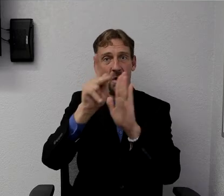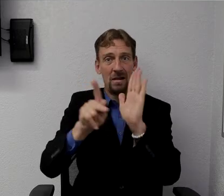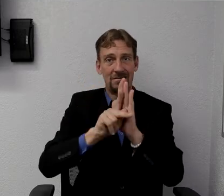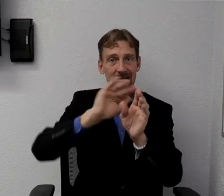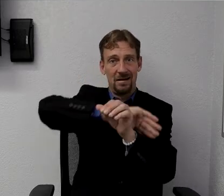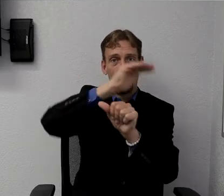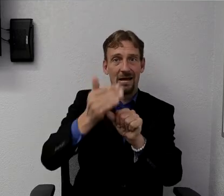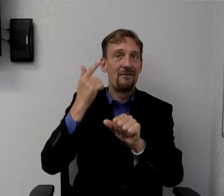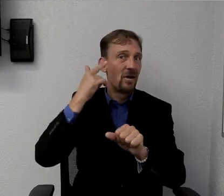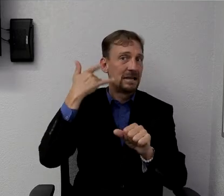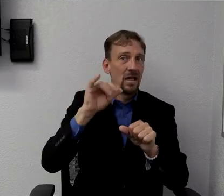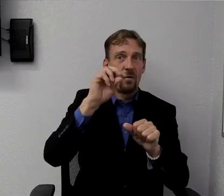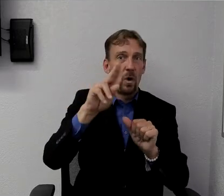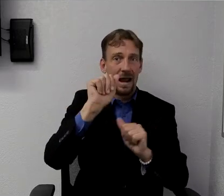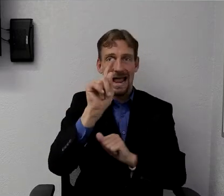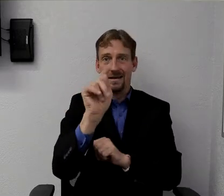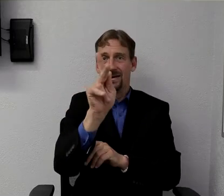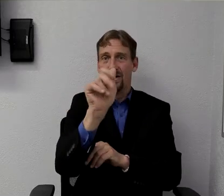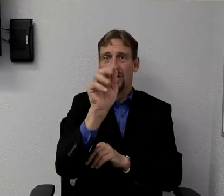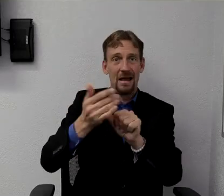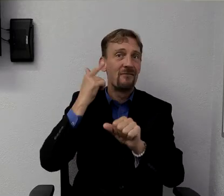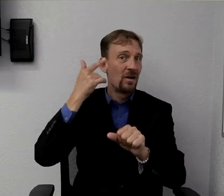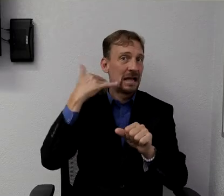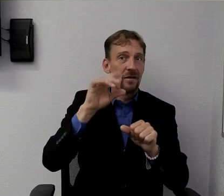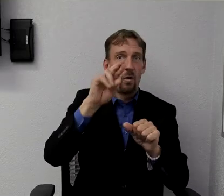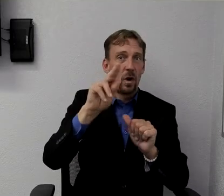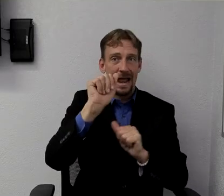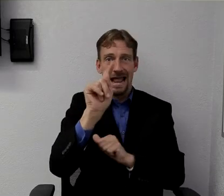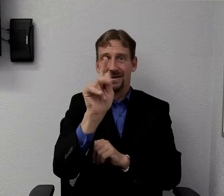in California and at Cahuilla Delta? It does not,